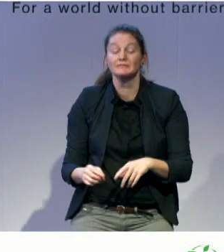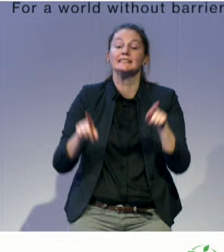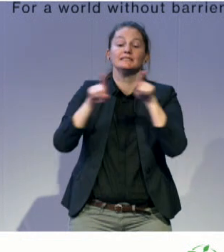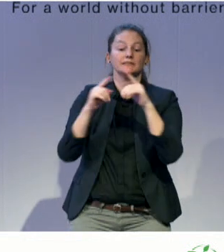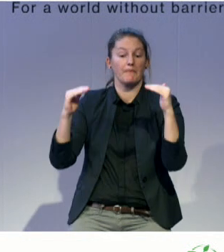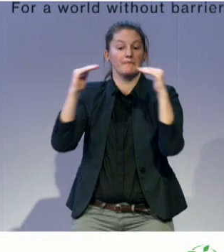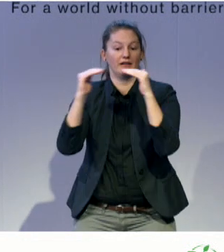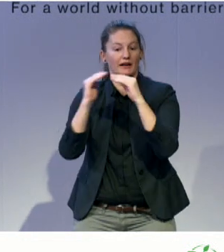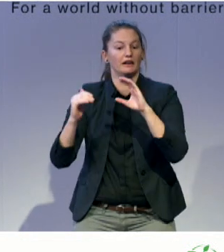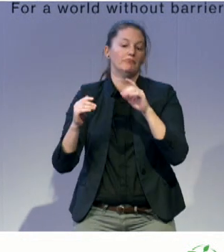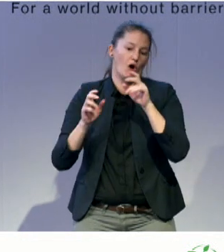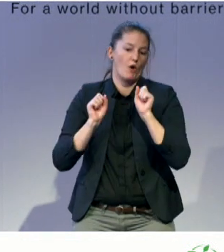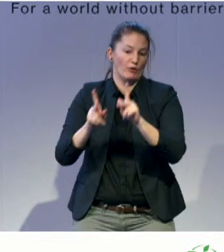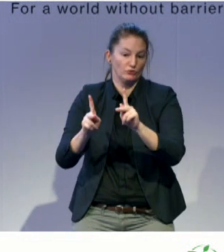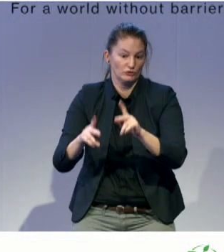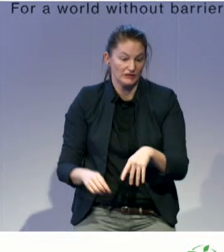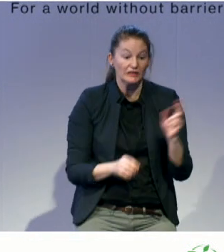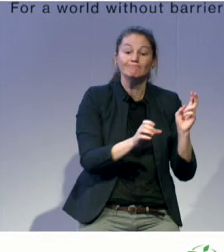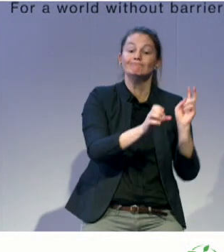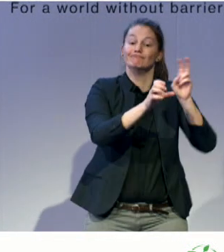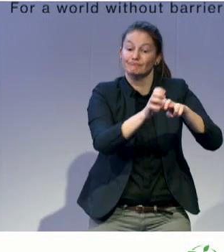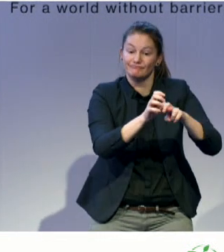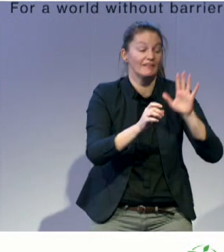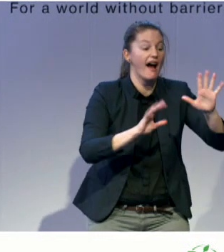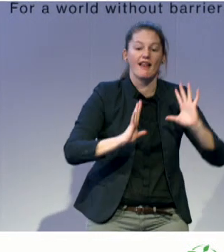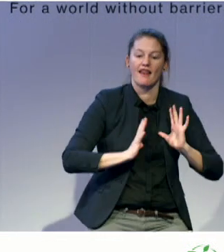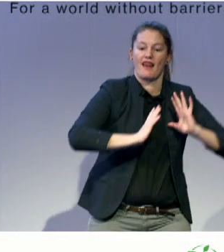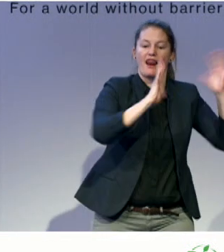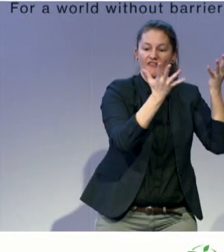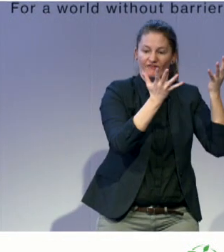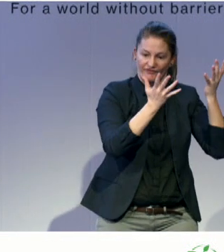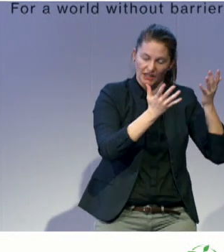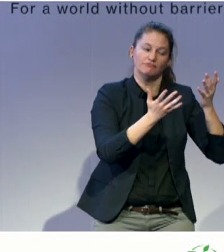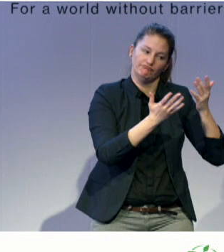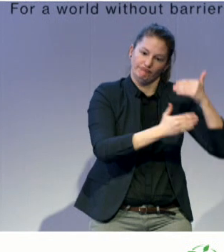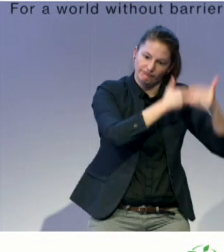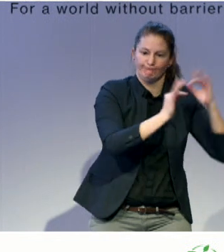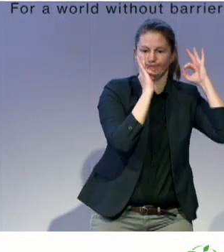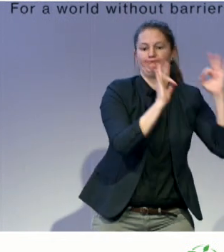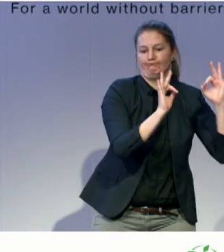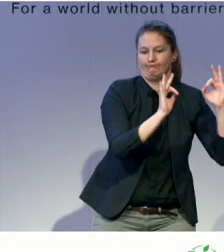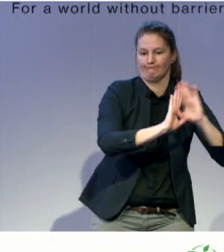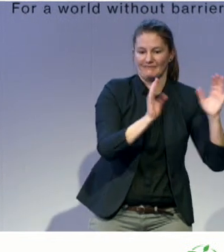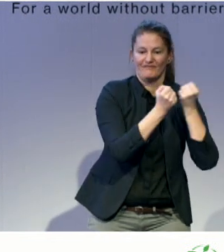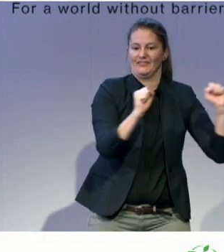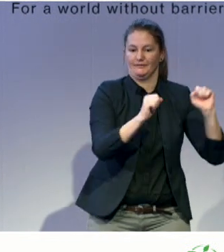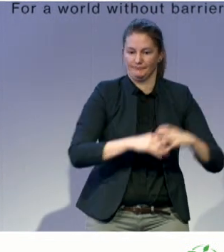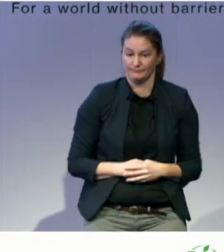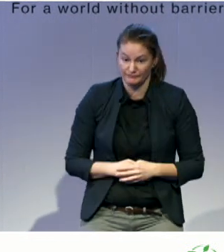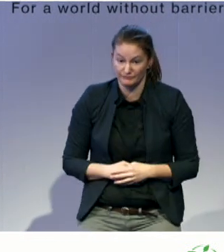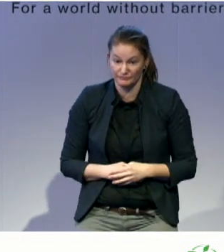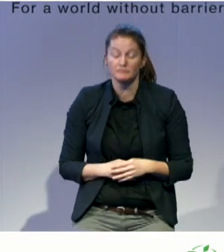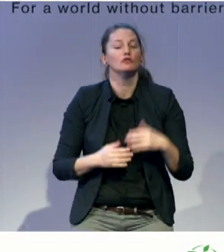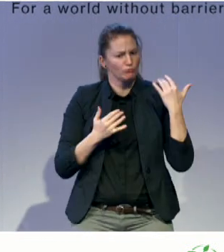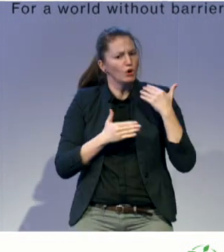economic self-sufficiency. We have made progress, both in America and I think globally, on the first 3 in 28